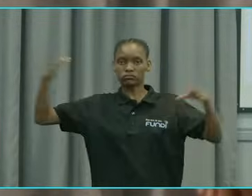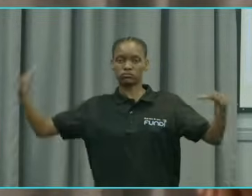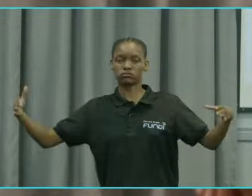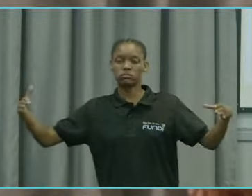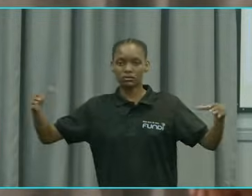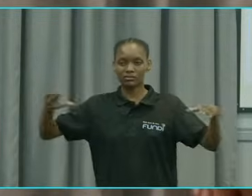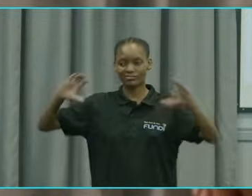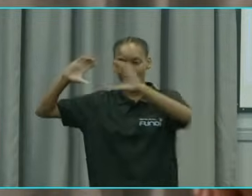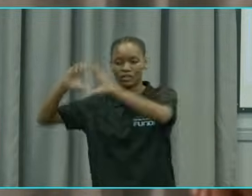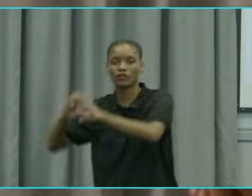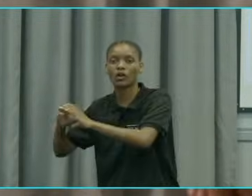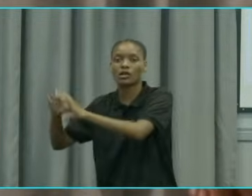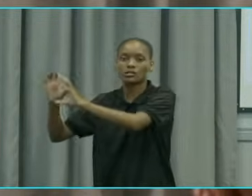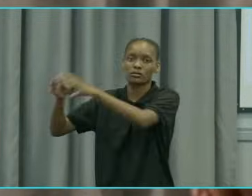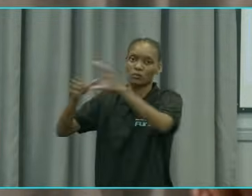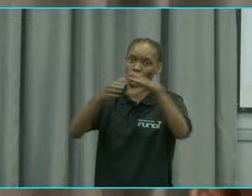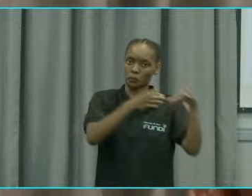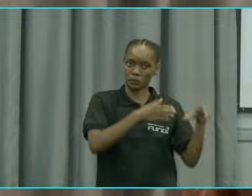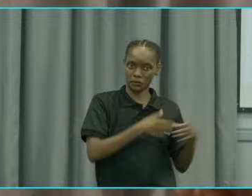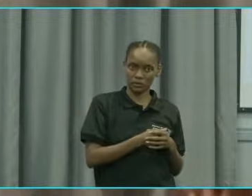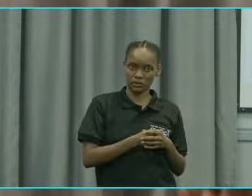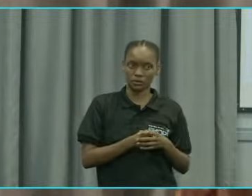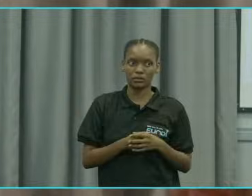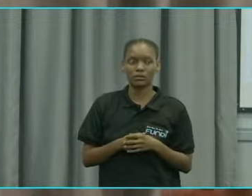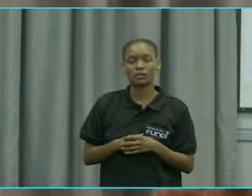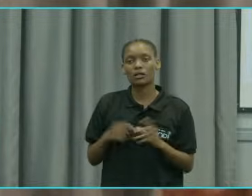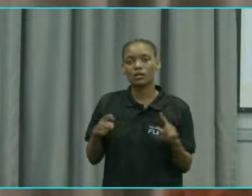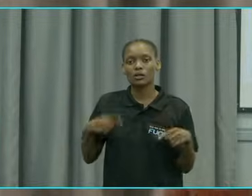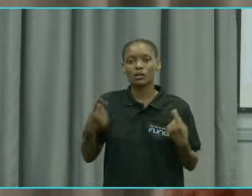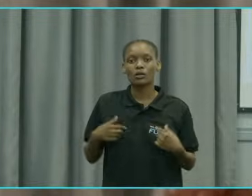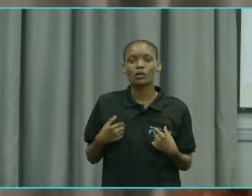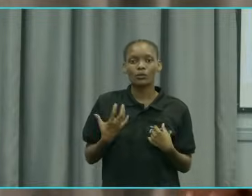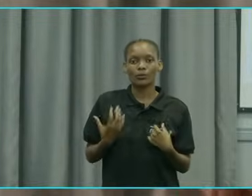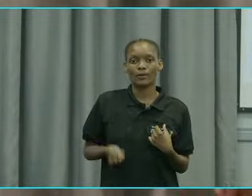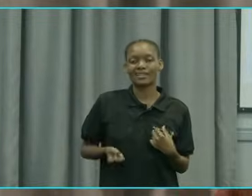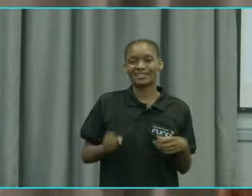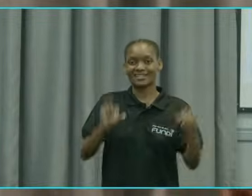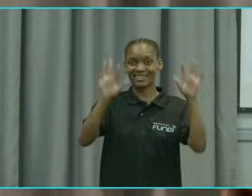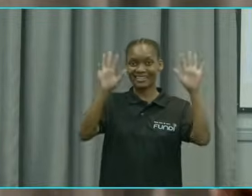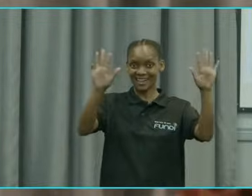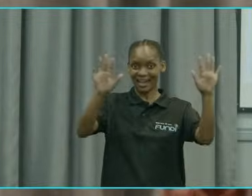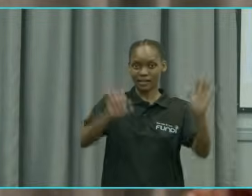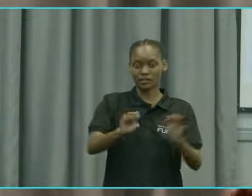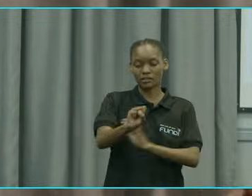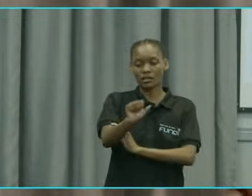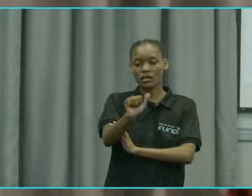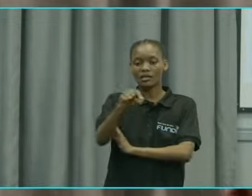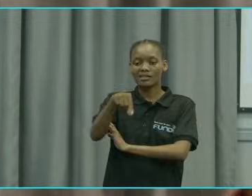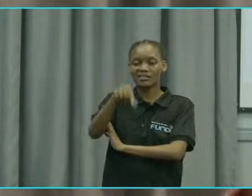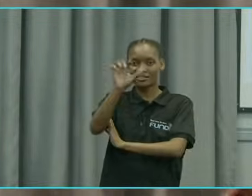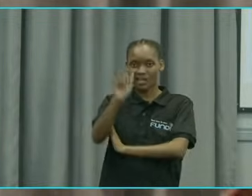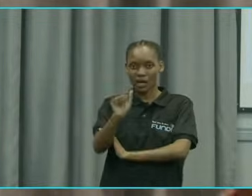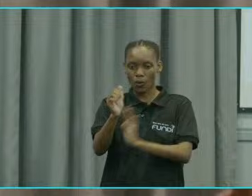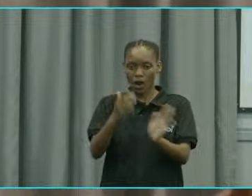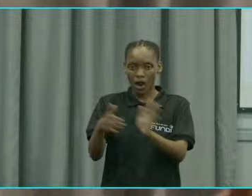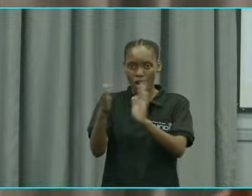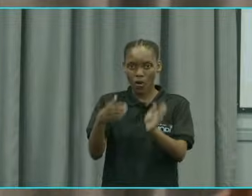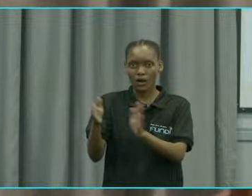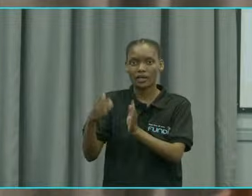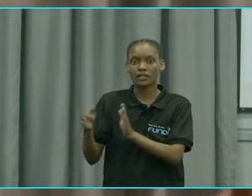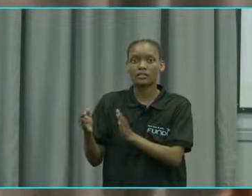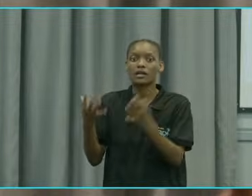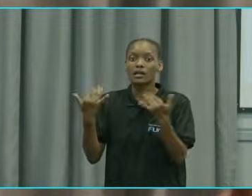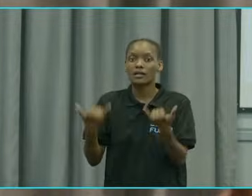They are now, all along we had 9 SAQA organizing fields in the curriculum. We have now added